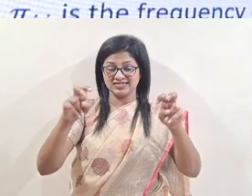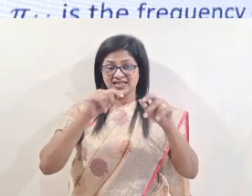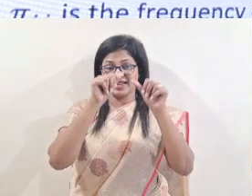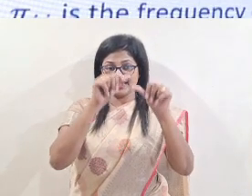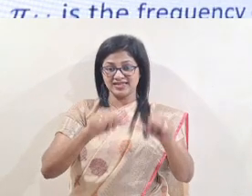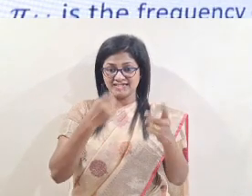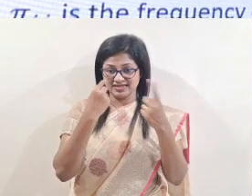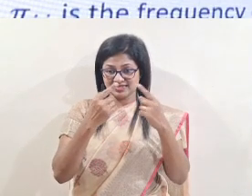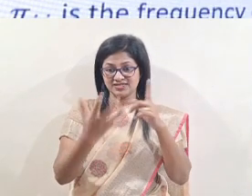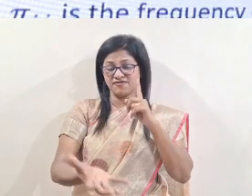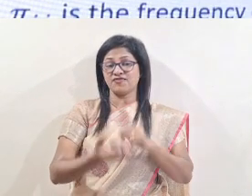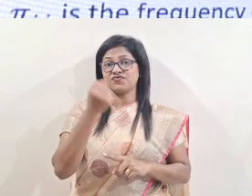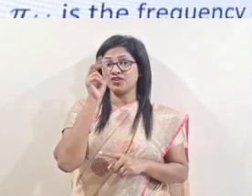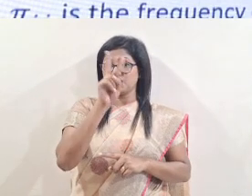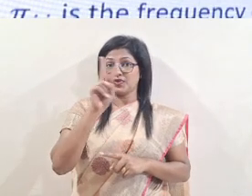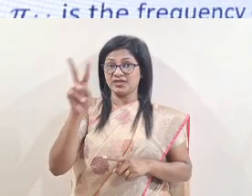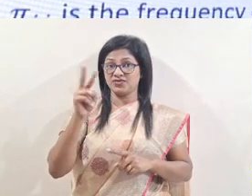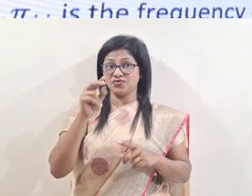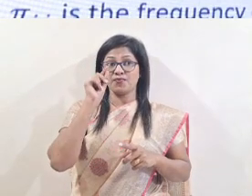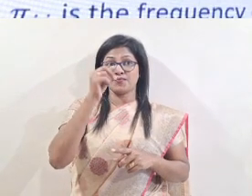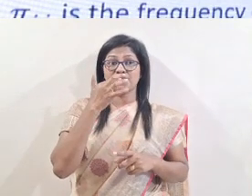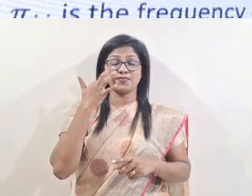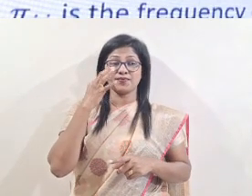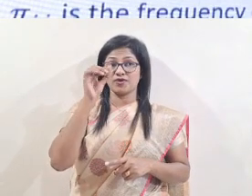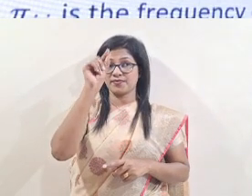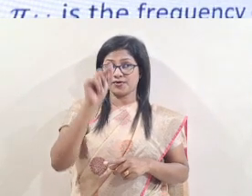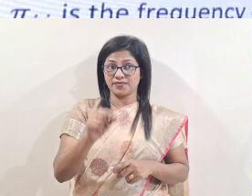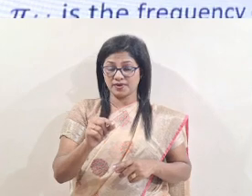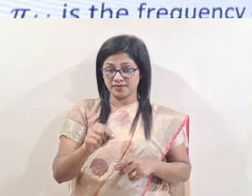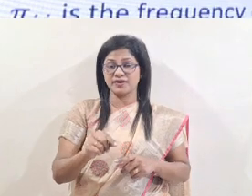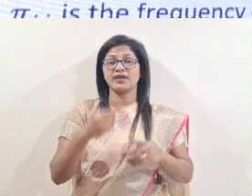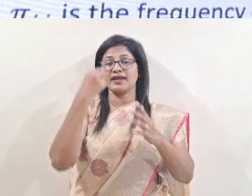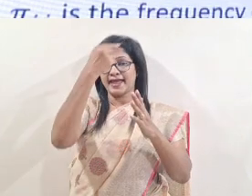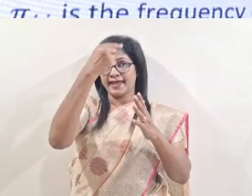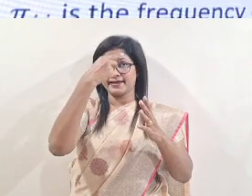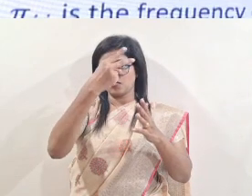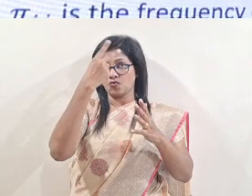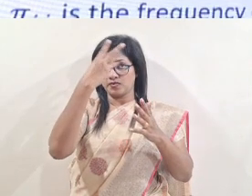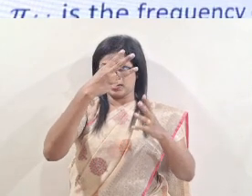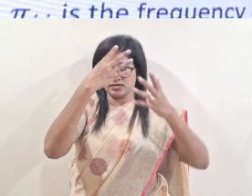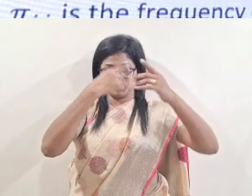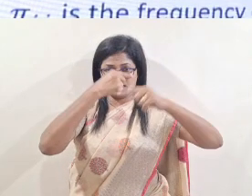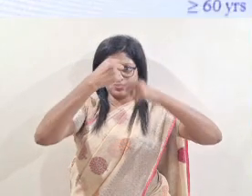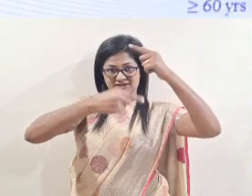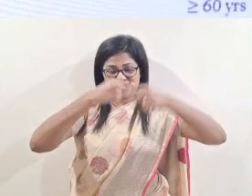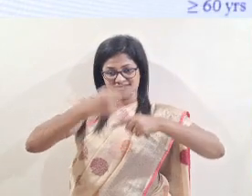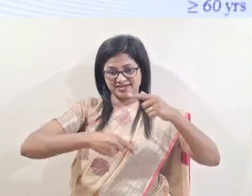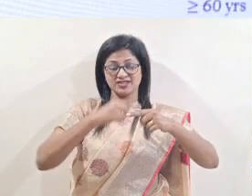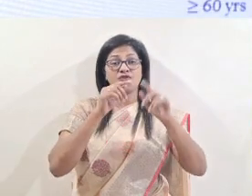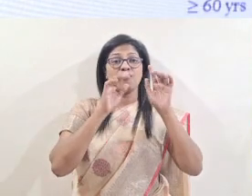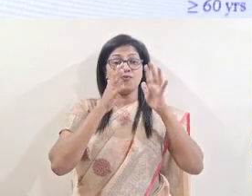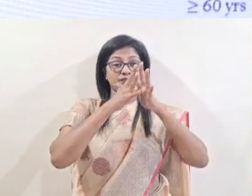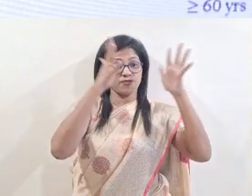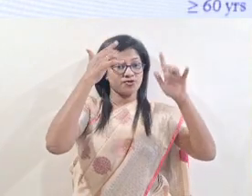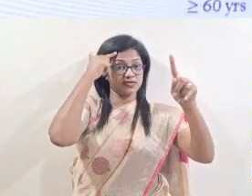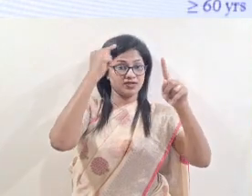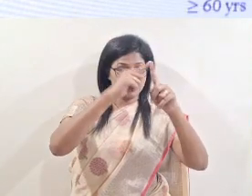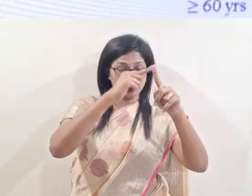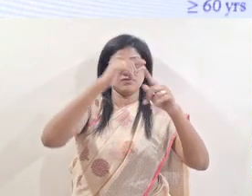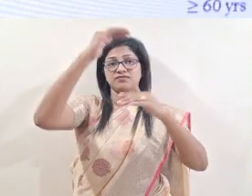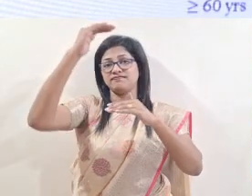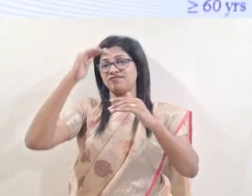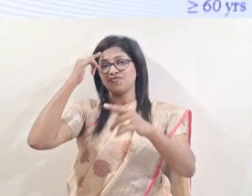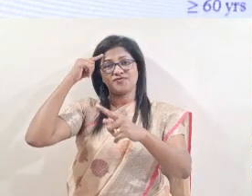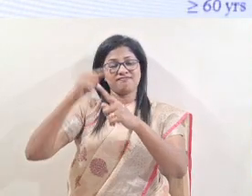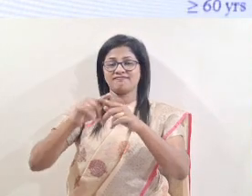have been ranked in terms of the most agreeable factors to the least agreeable factors. So these are